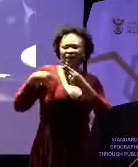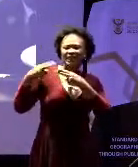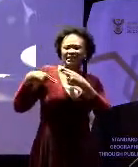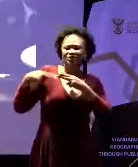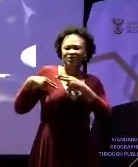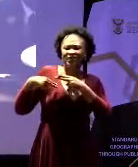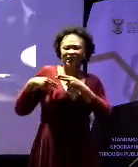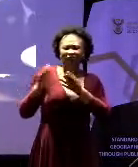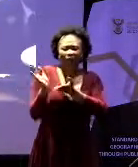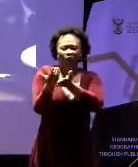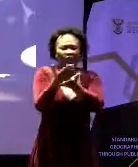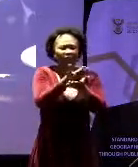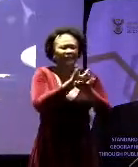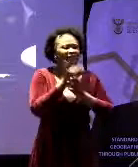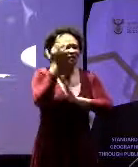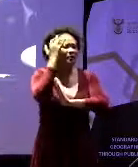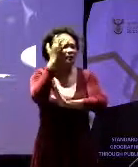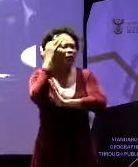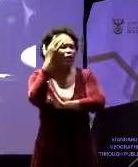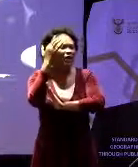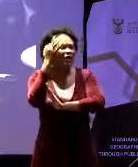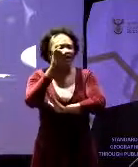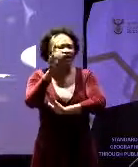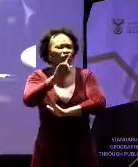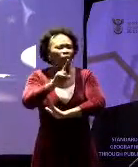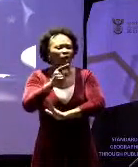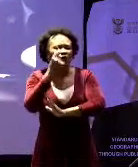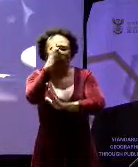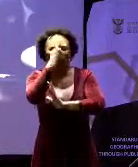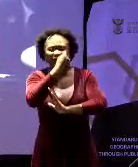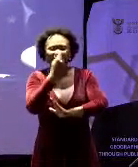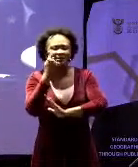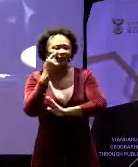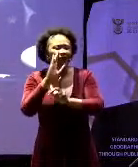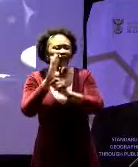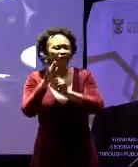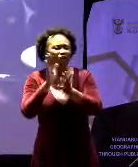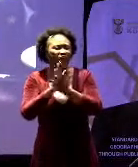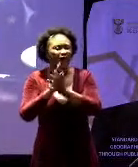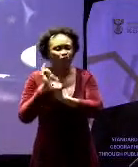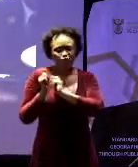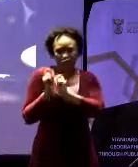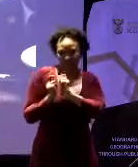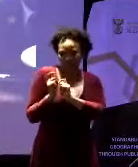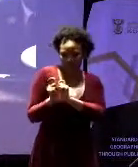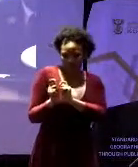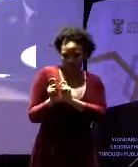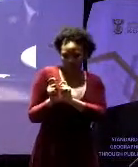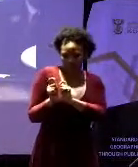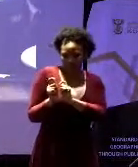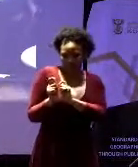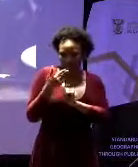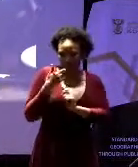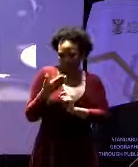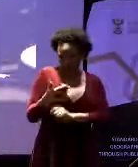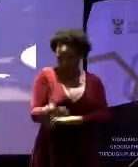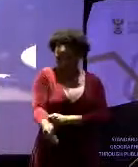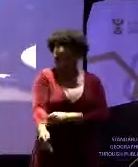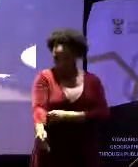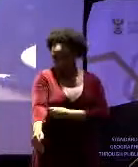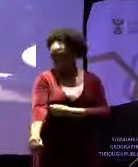the collective memory of Khoi San culture and tradition. Thank you.